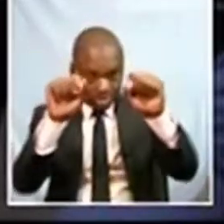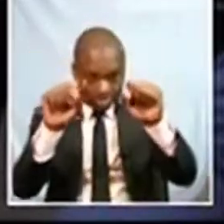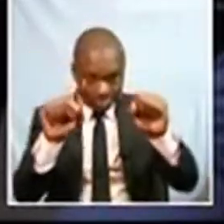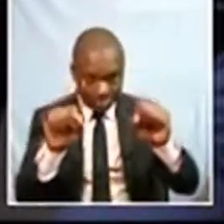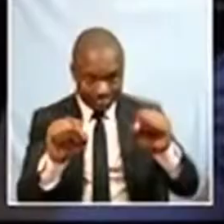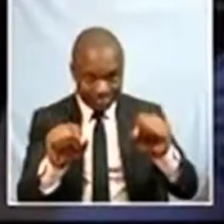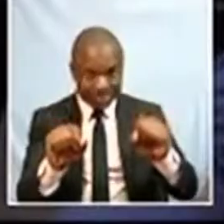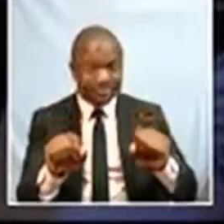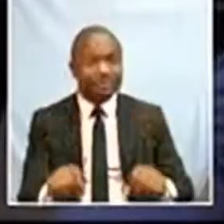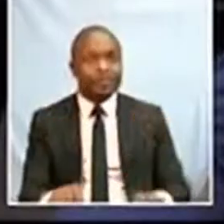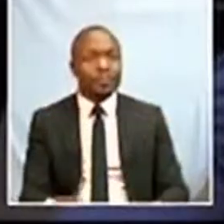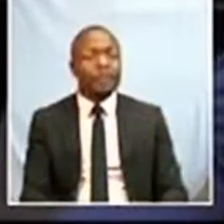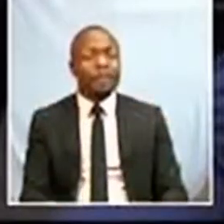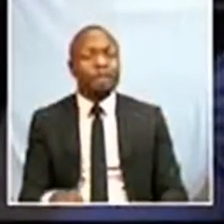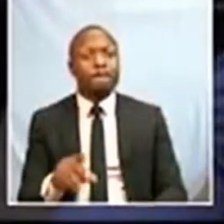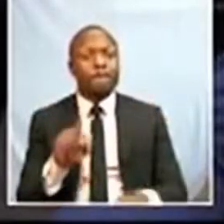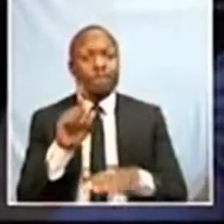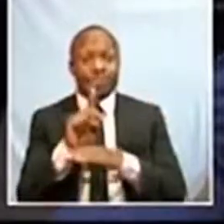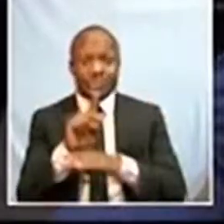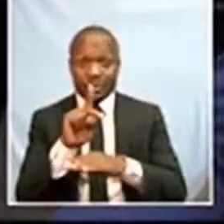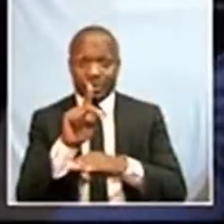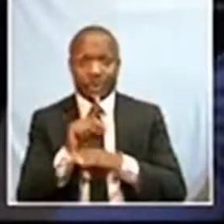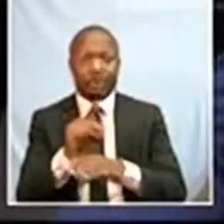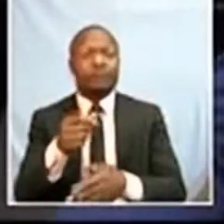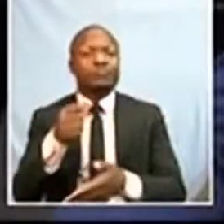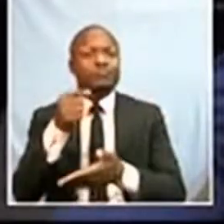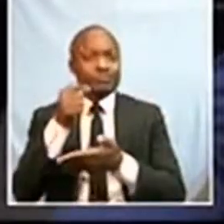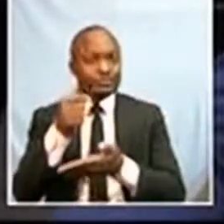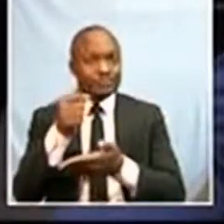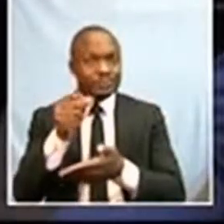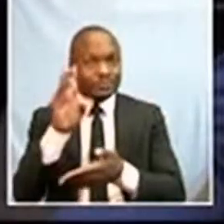the initial contract sum of